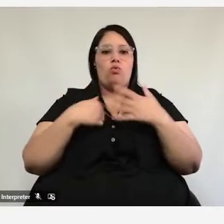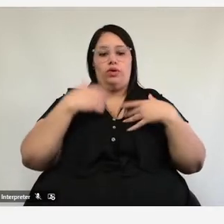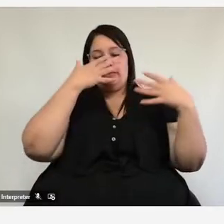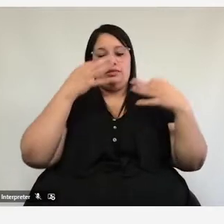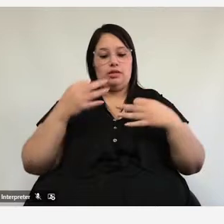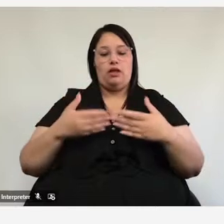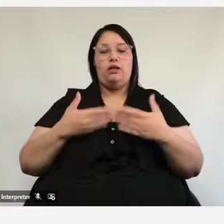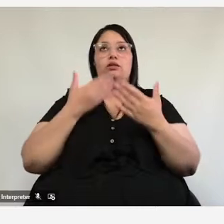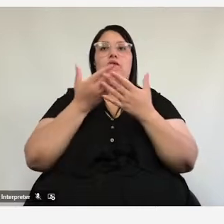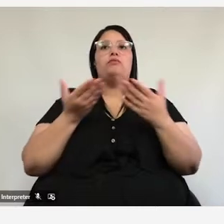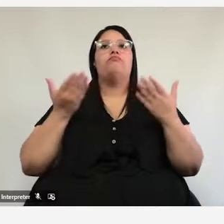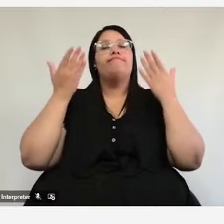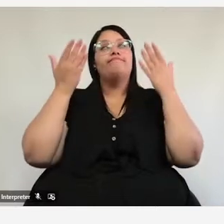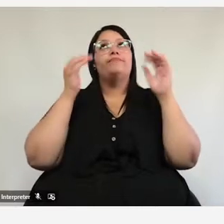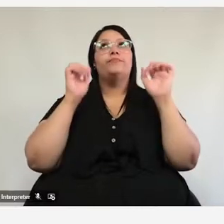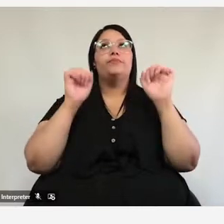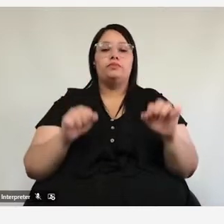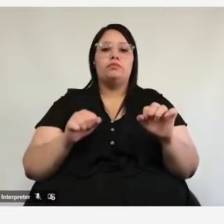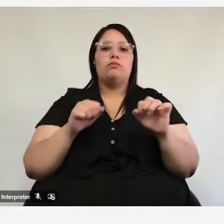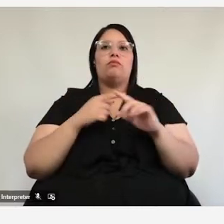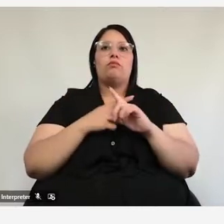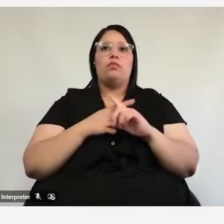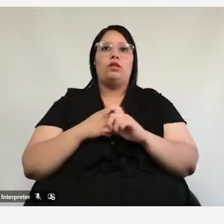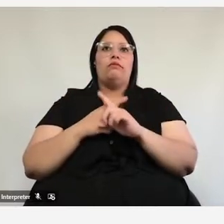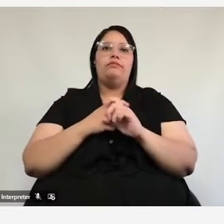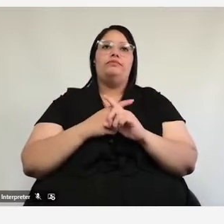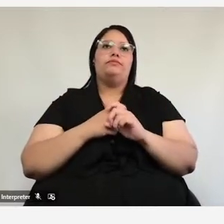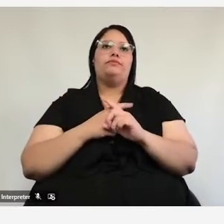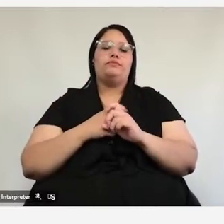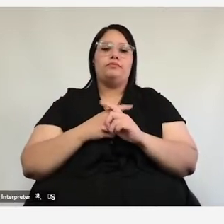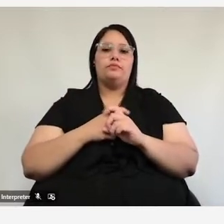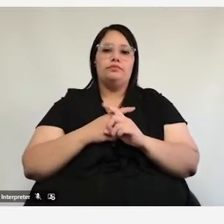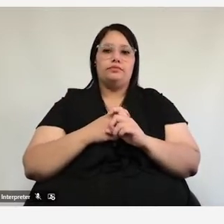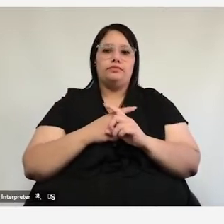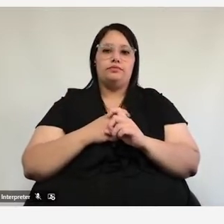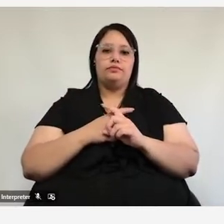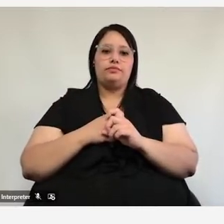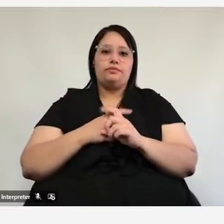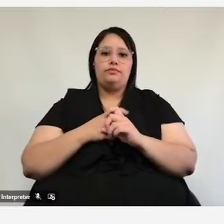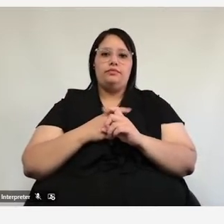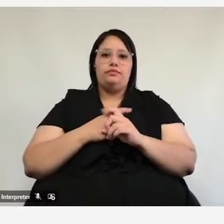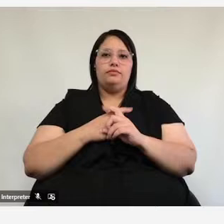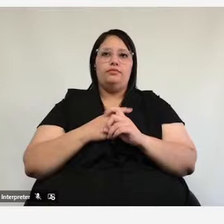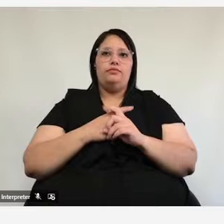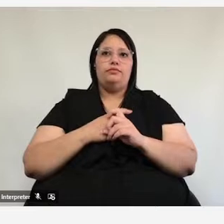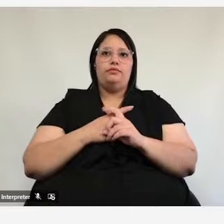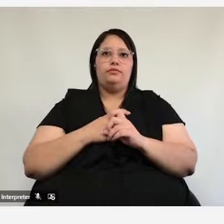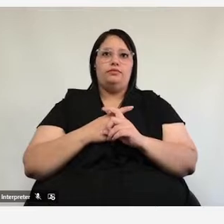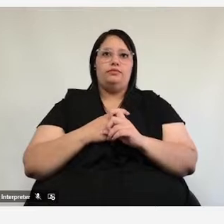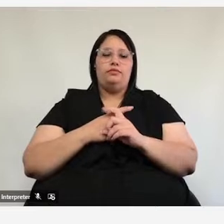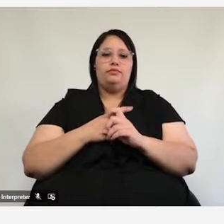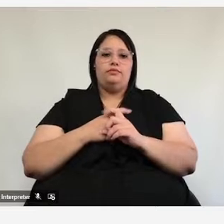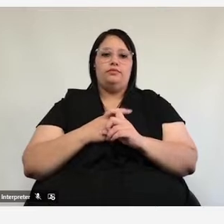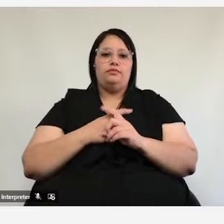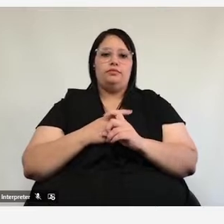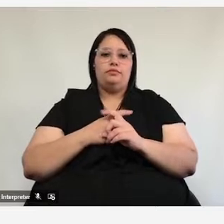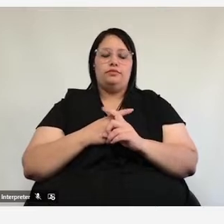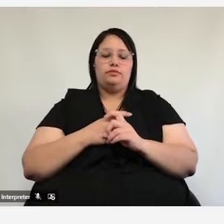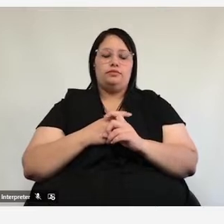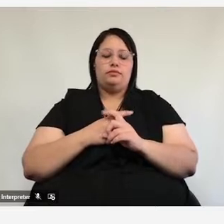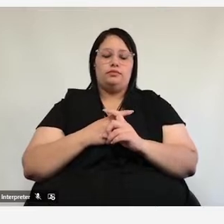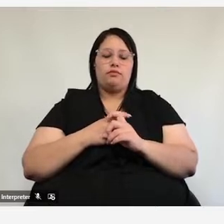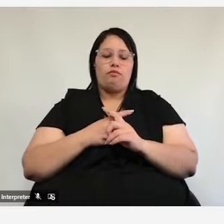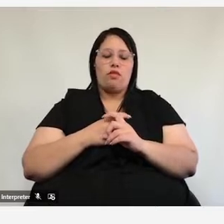u op te dra. Sikalela ilezwe letu na bantu balo. Umusile ukulungu kwepondo letu.